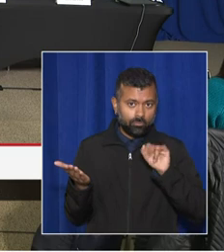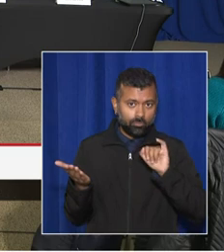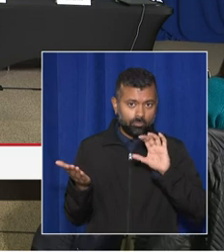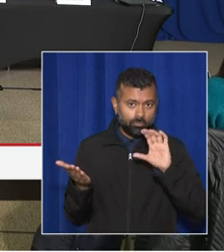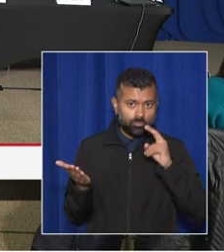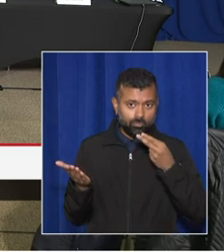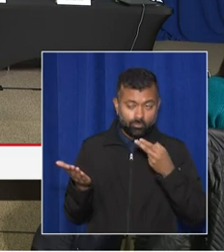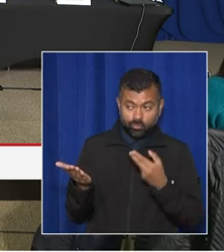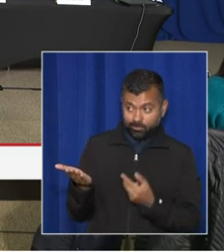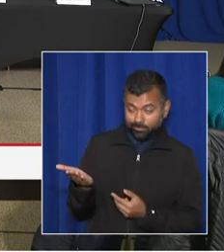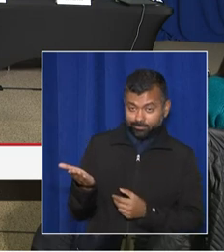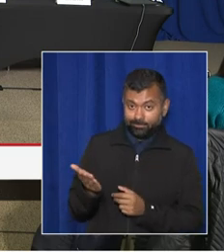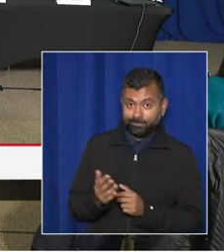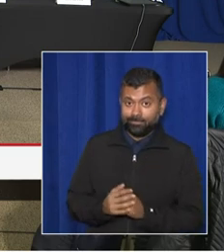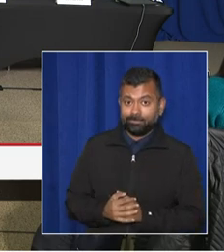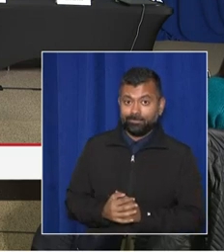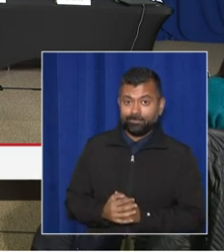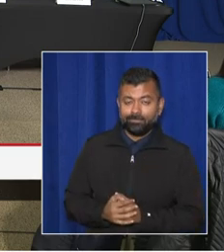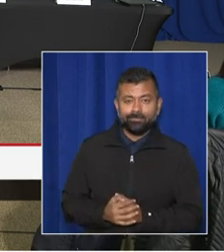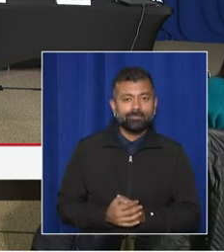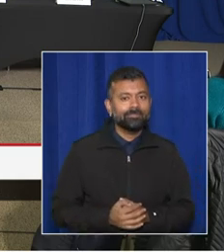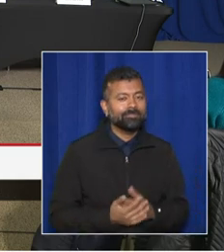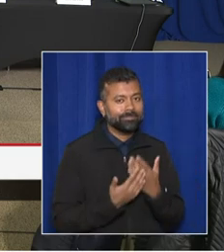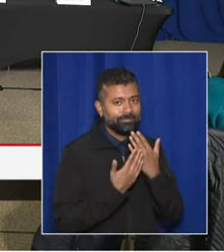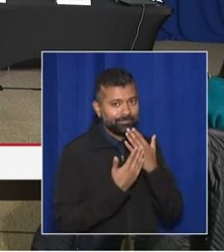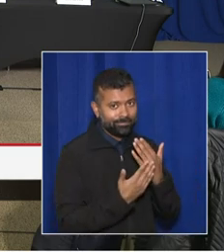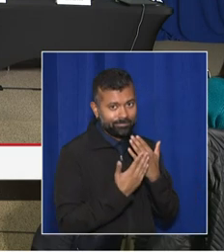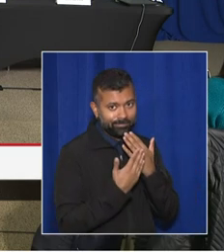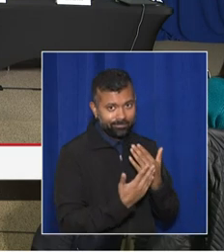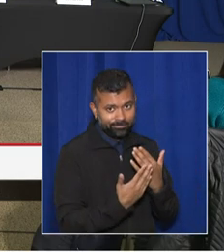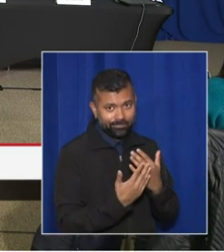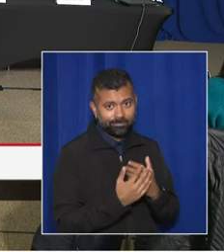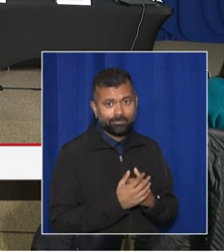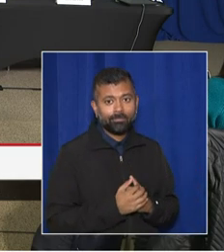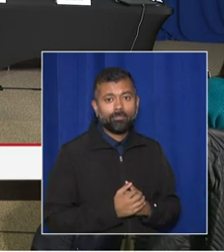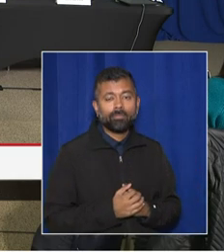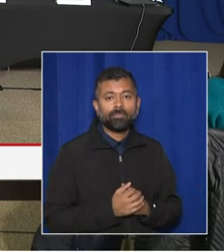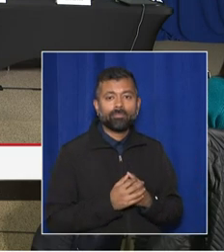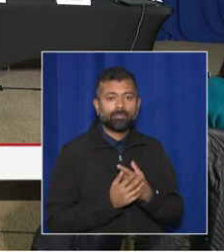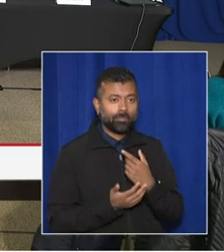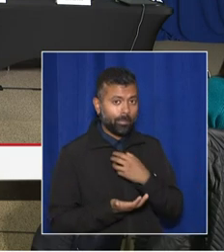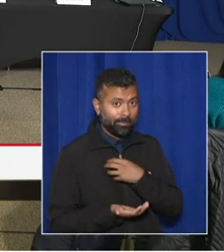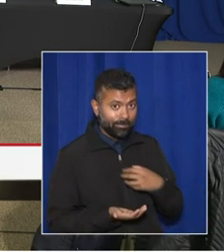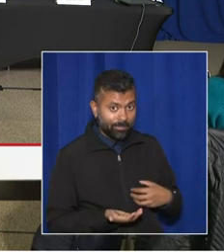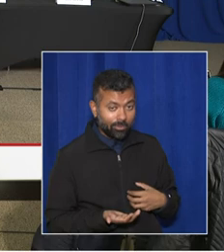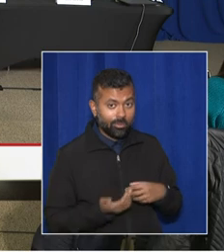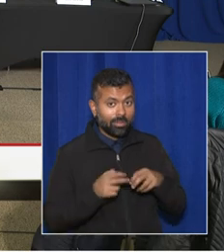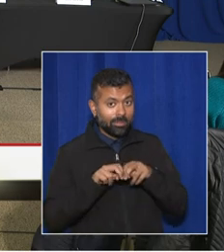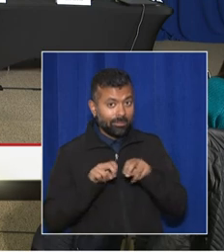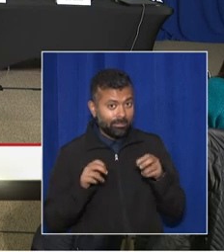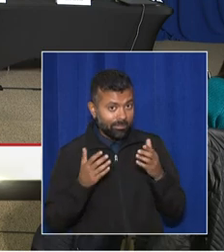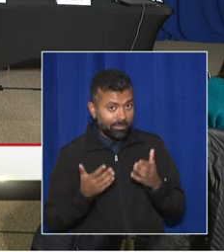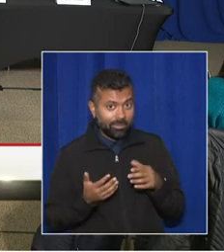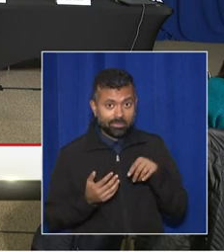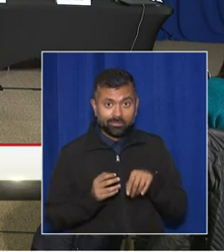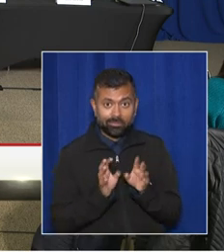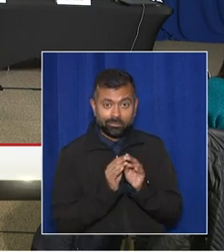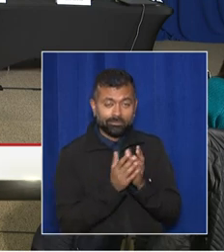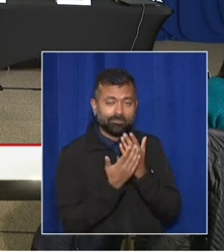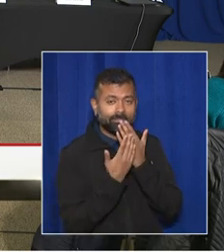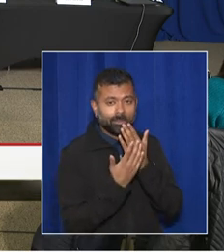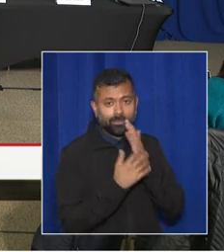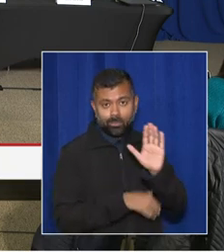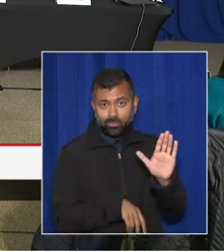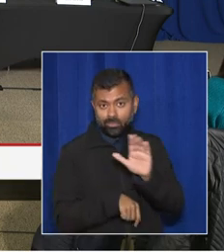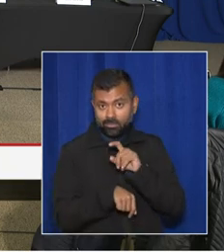Thank you. I want to thank you and Mayor and all the participants in this meeting. It's helpful because it is